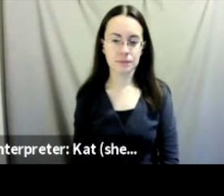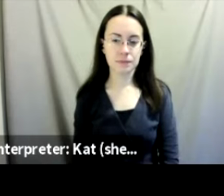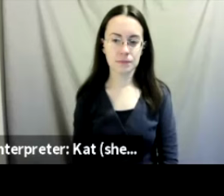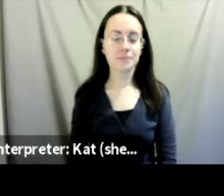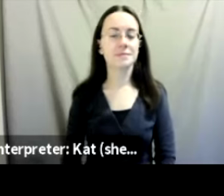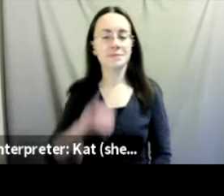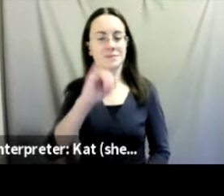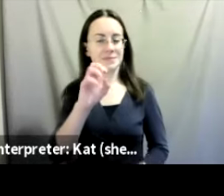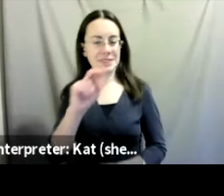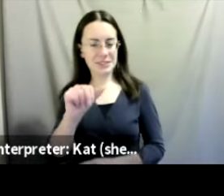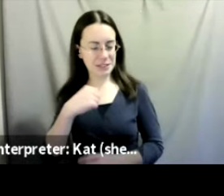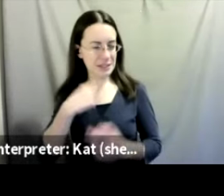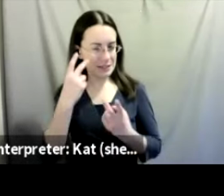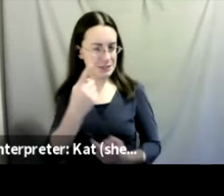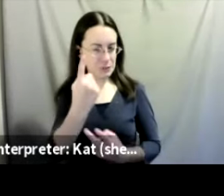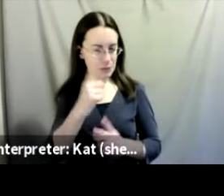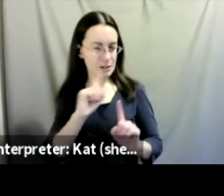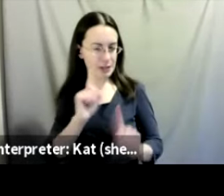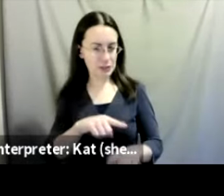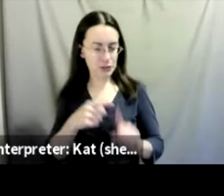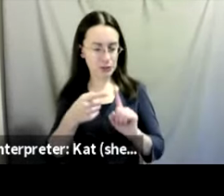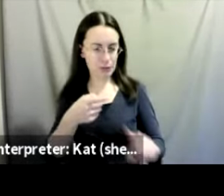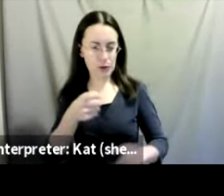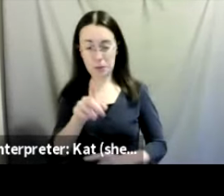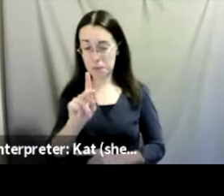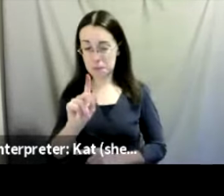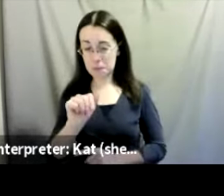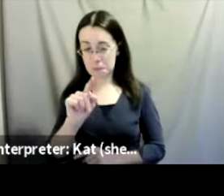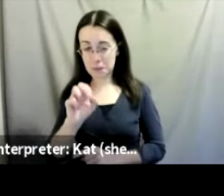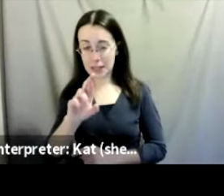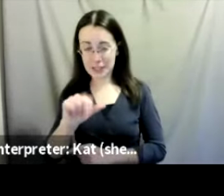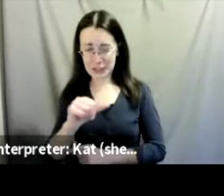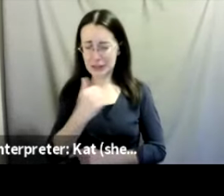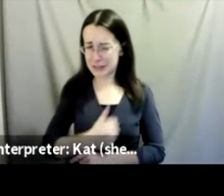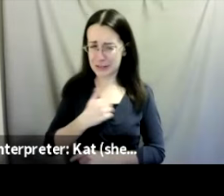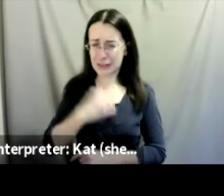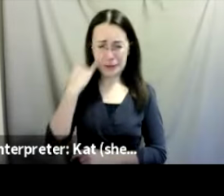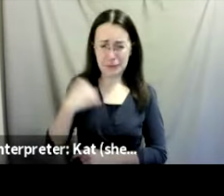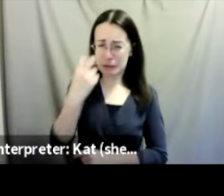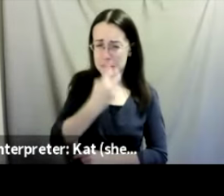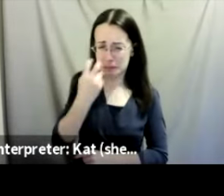Okay, I see one answer from Katira, sorry if I mispronounced your name.